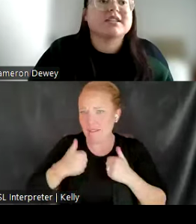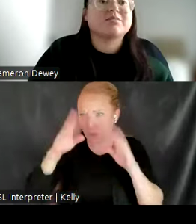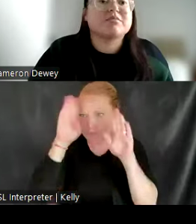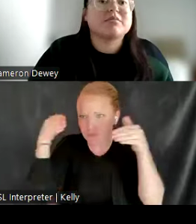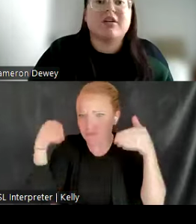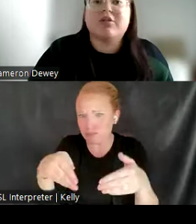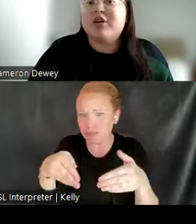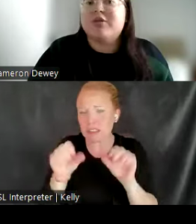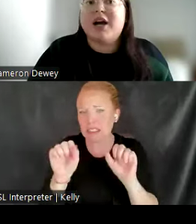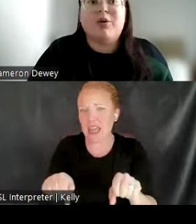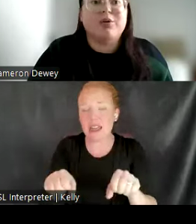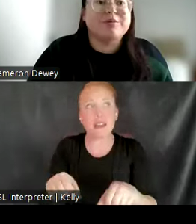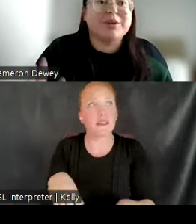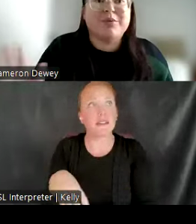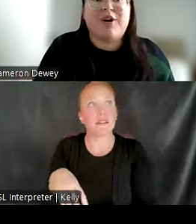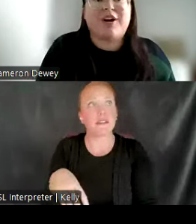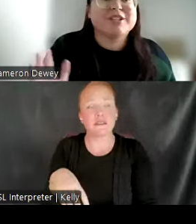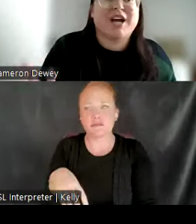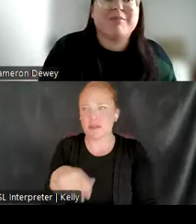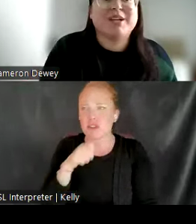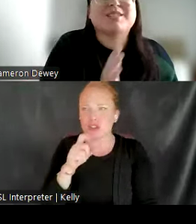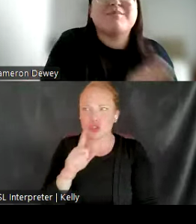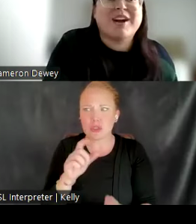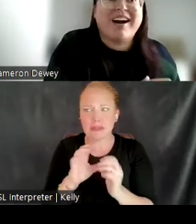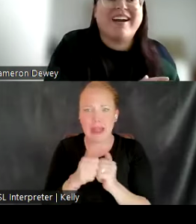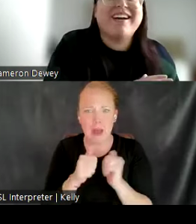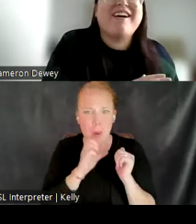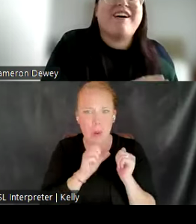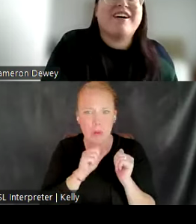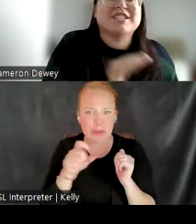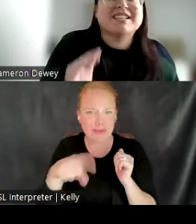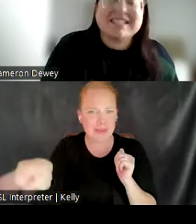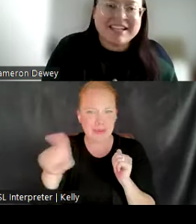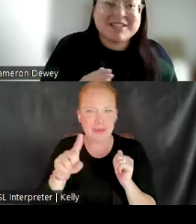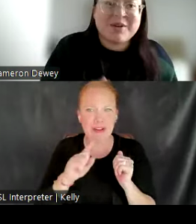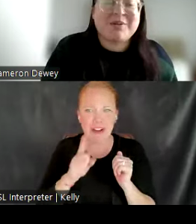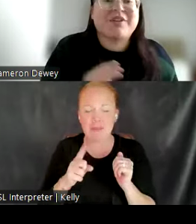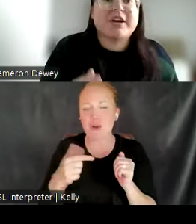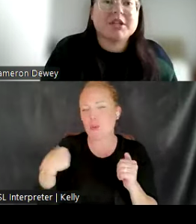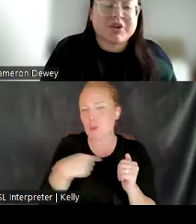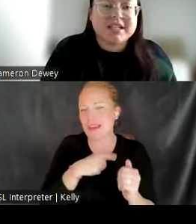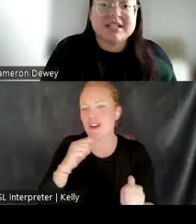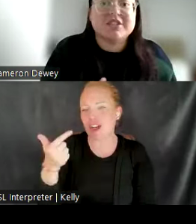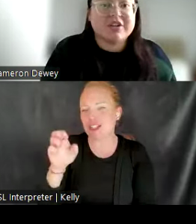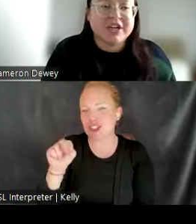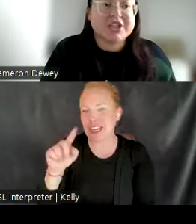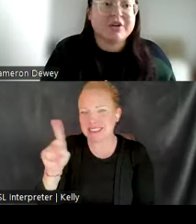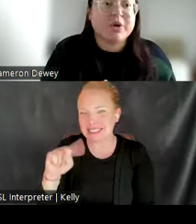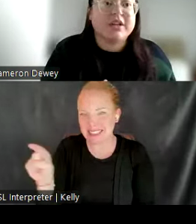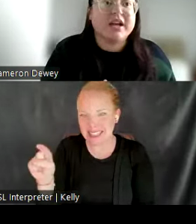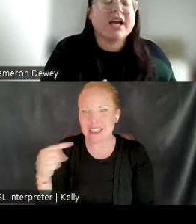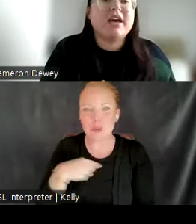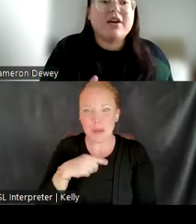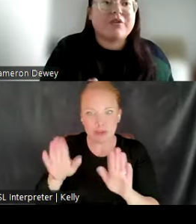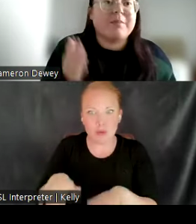I guess, I don't know how old people are on this chat, but Summer and I are Gen Z, so we were very much raised in the generation